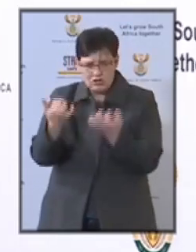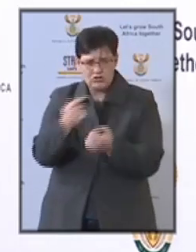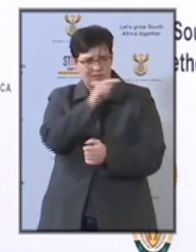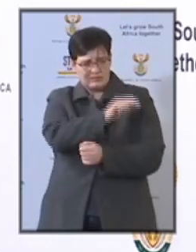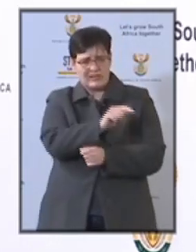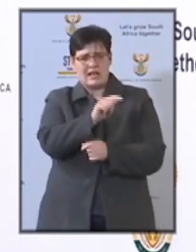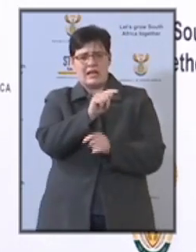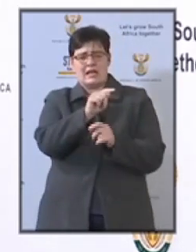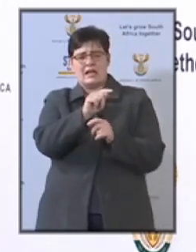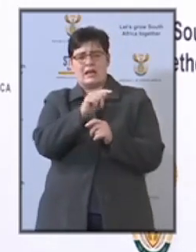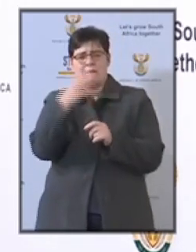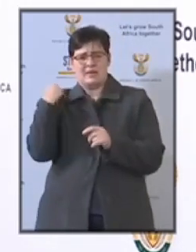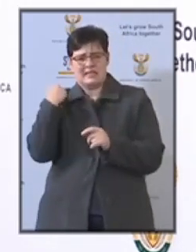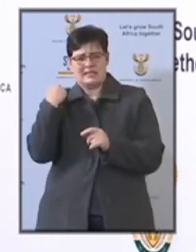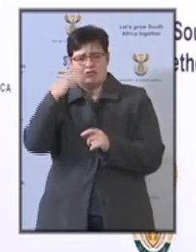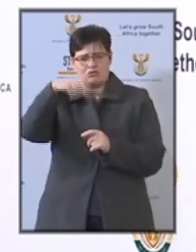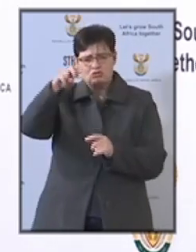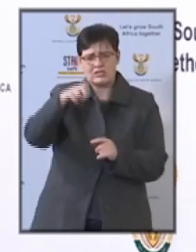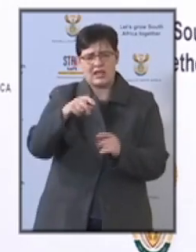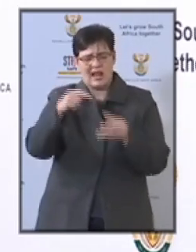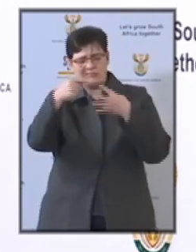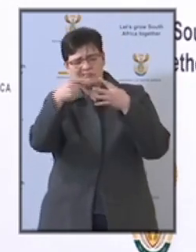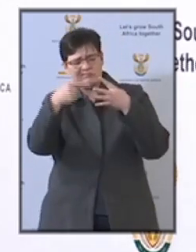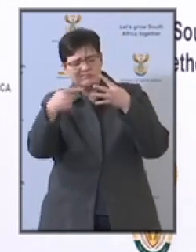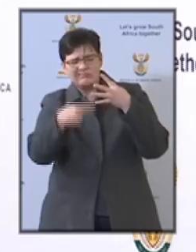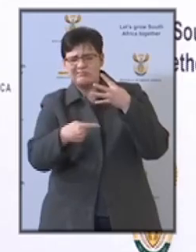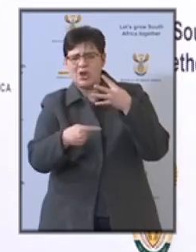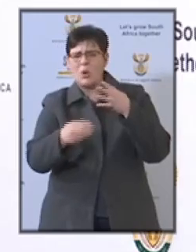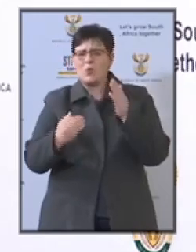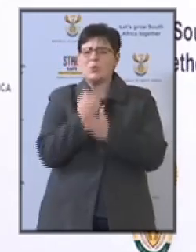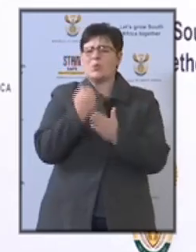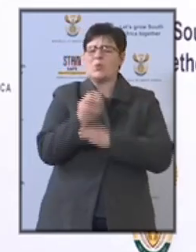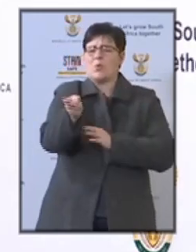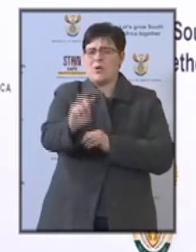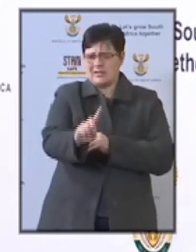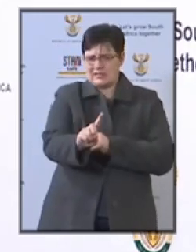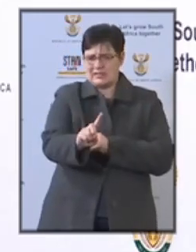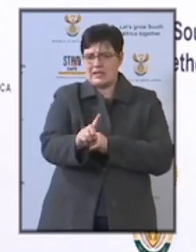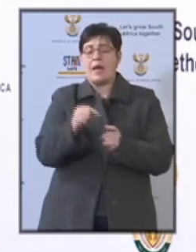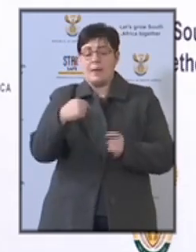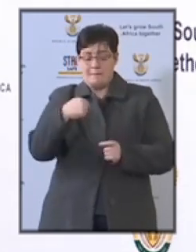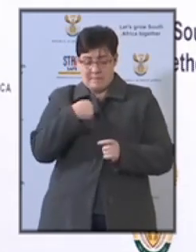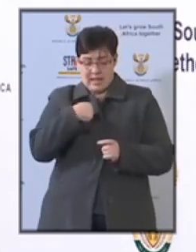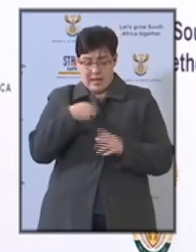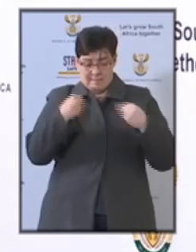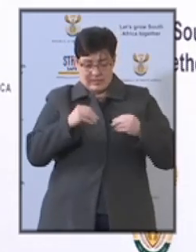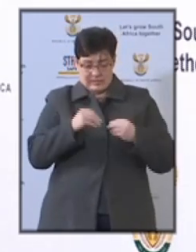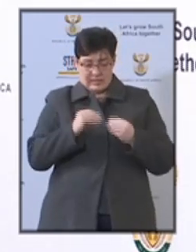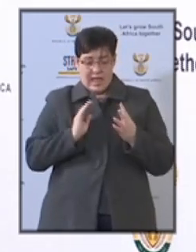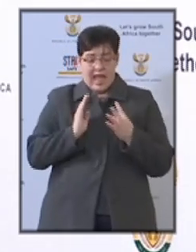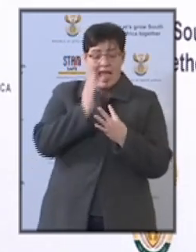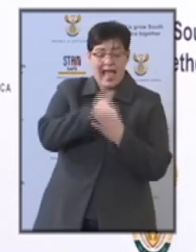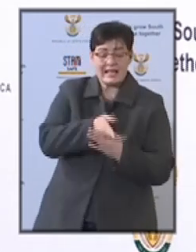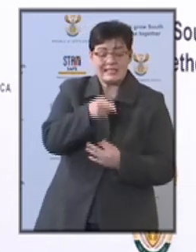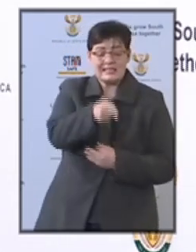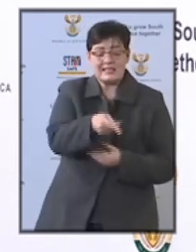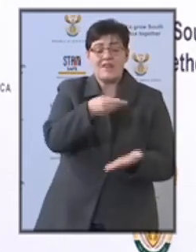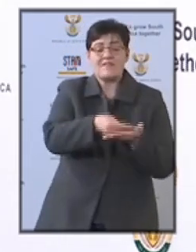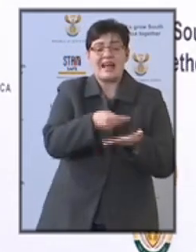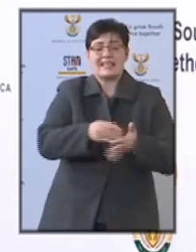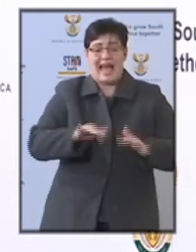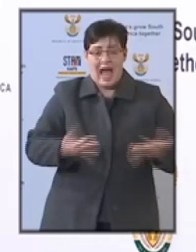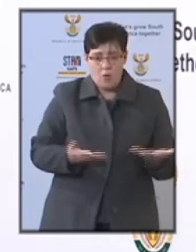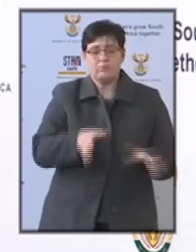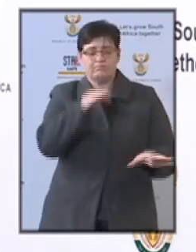these new provisions are and how the funds can actually be accessed in a webinar that